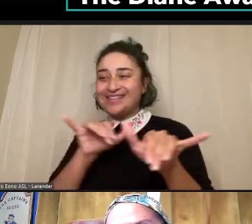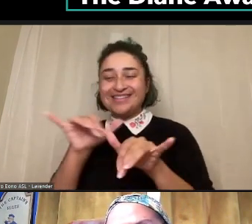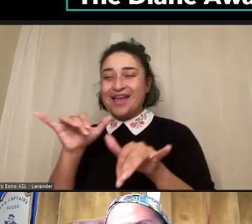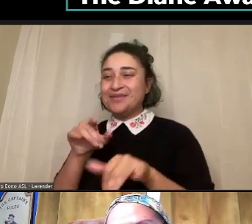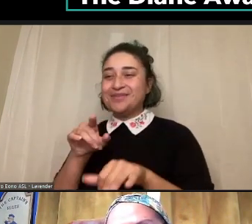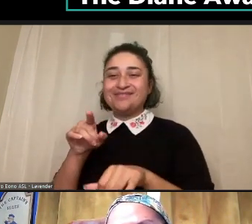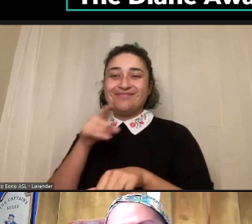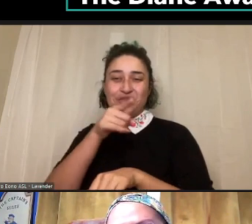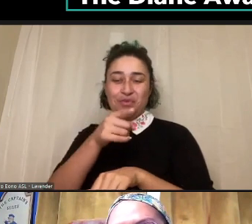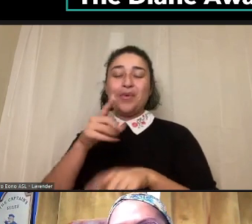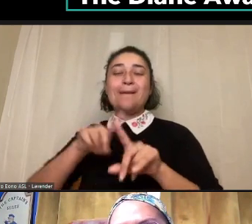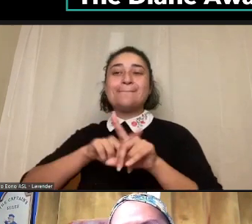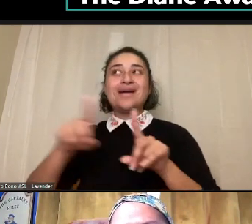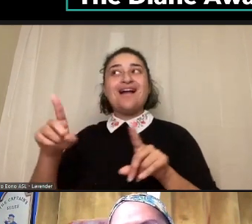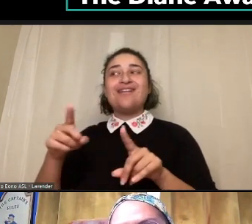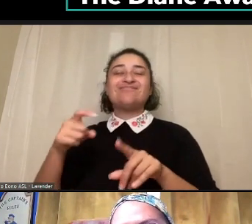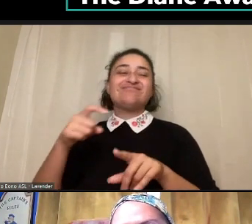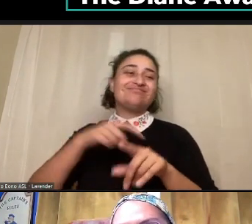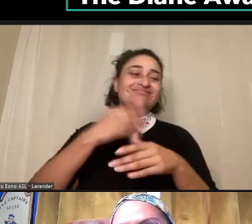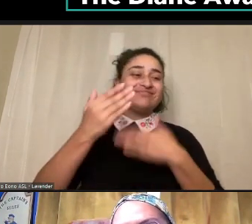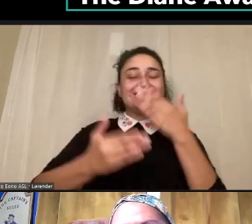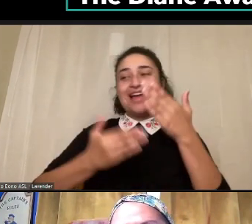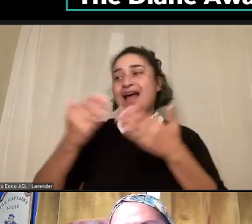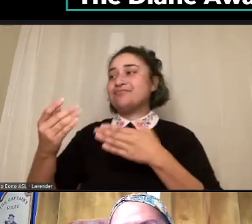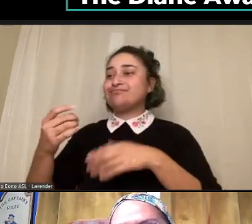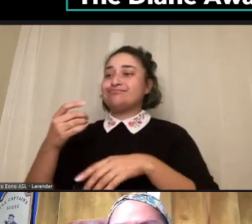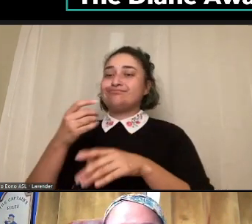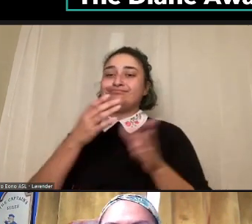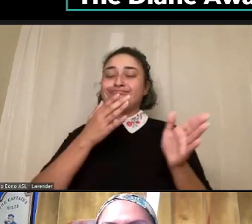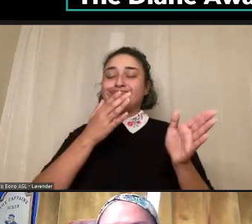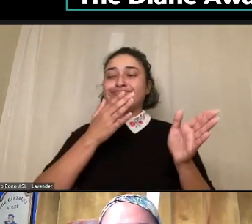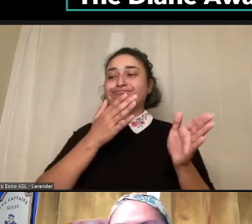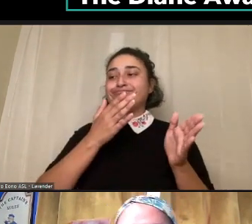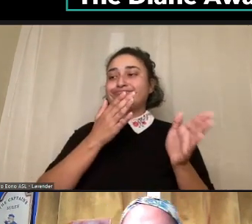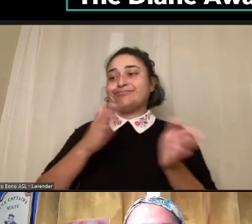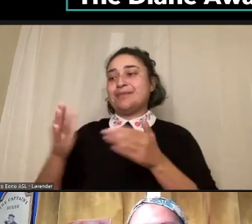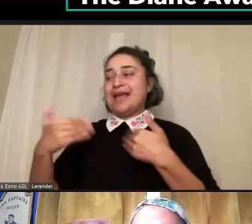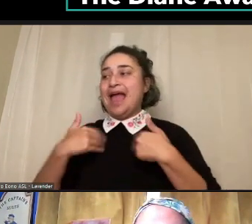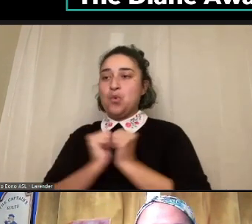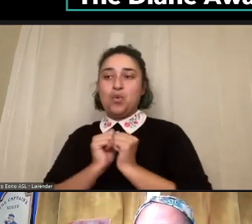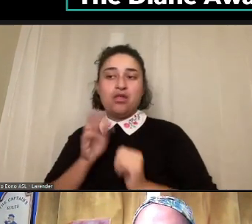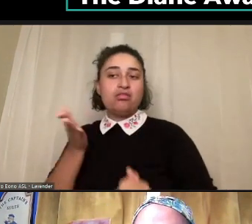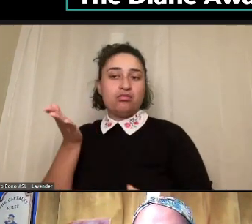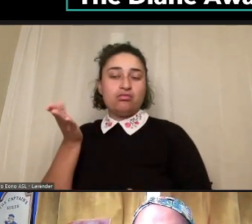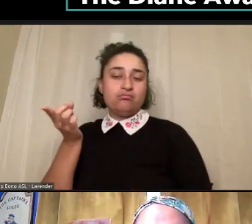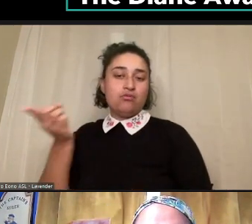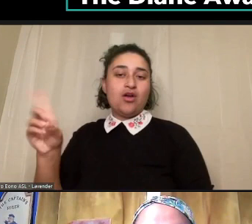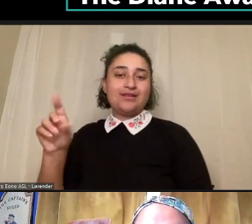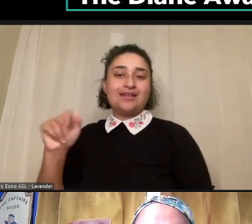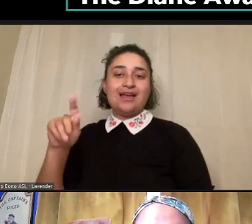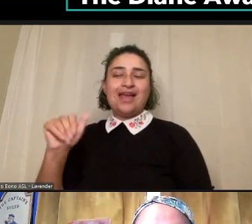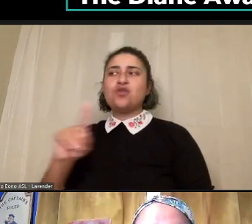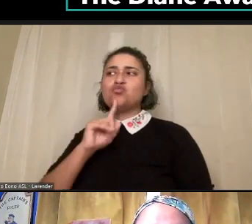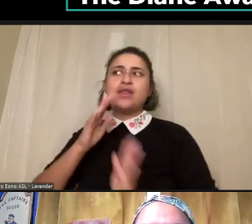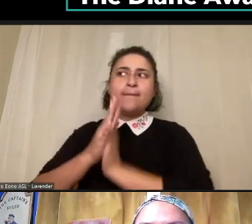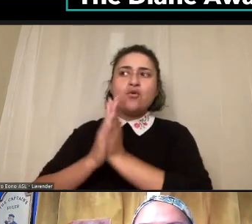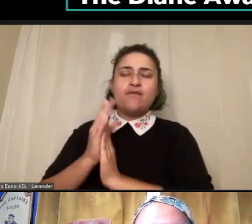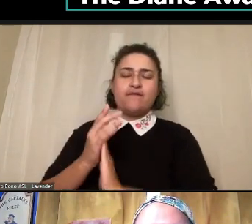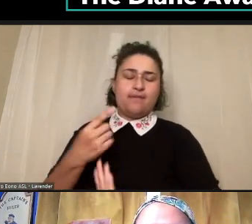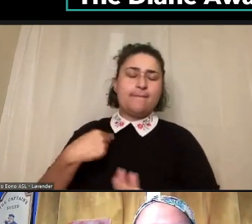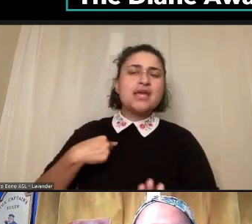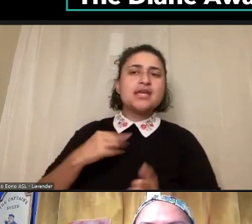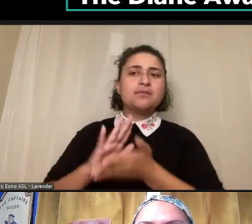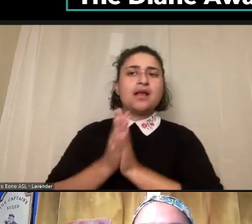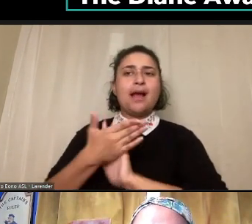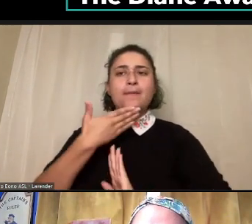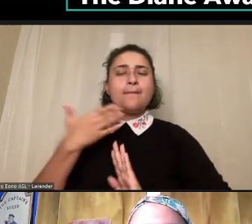But the moments and the interactions that I did have with her really, really motivated me to be a better artist,